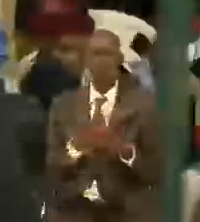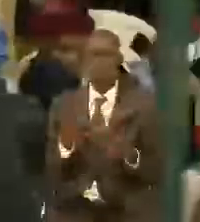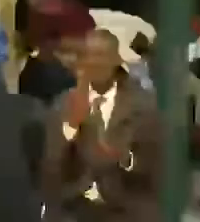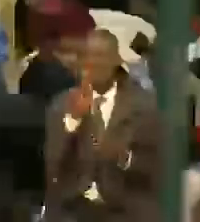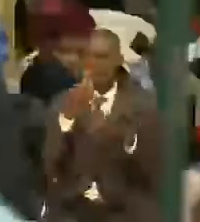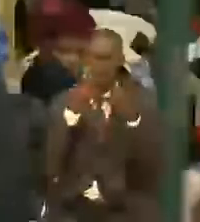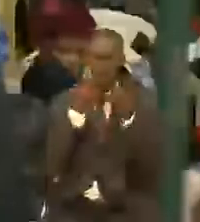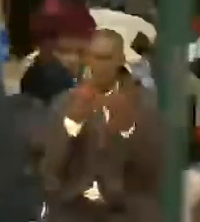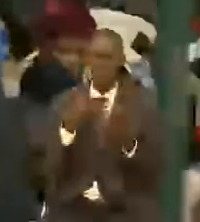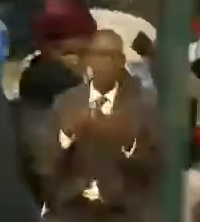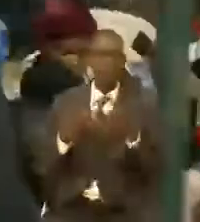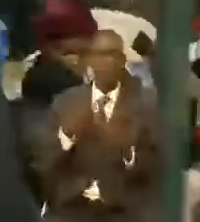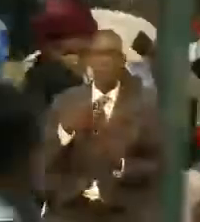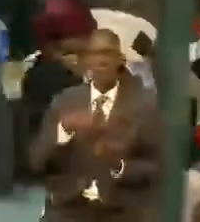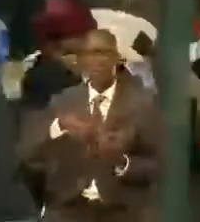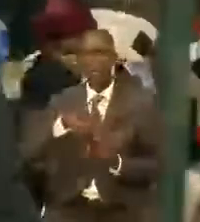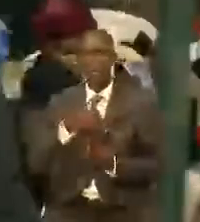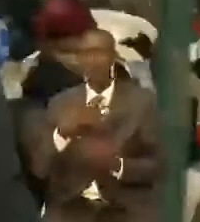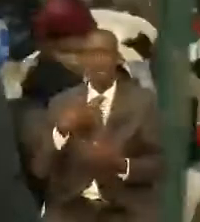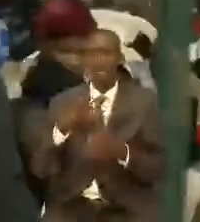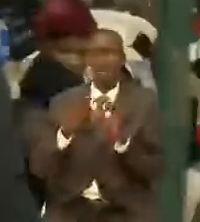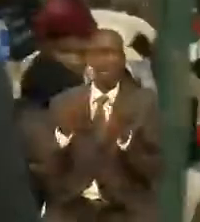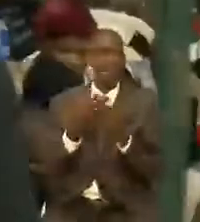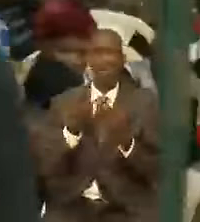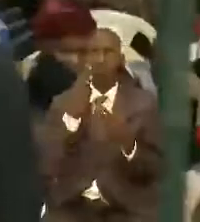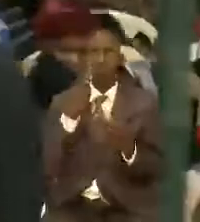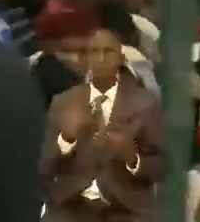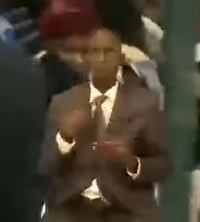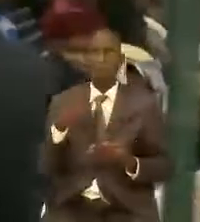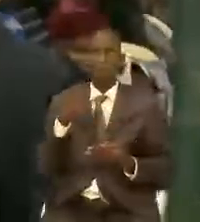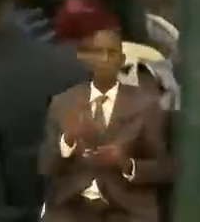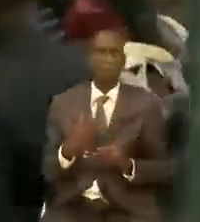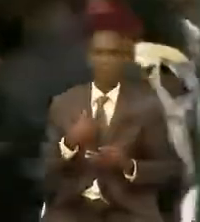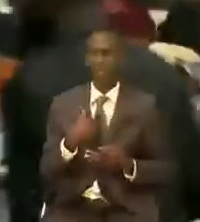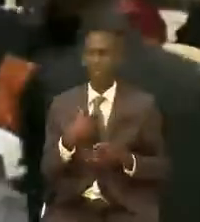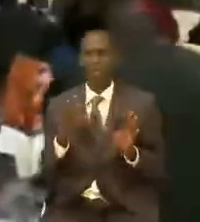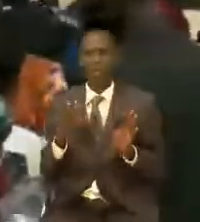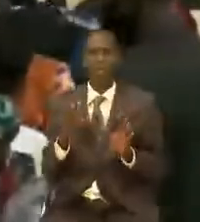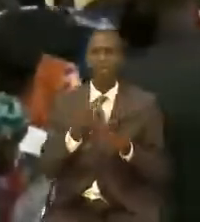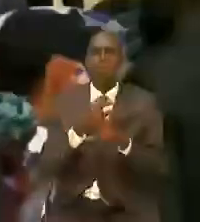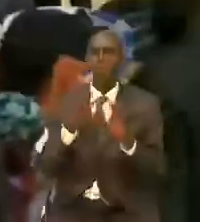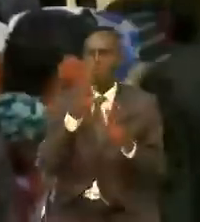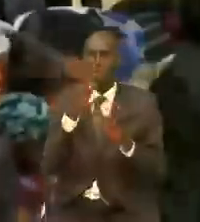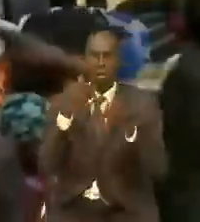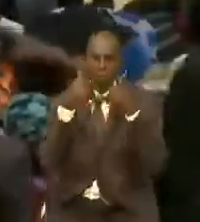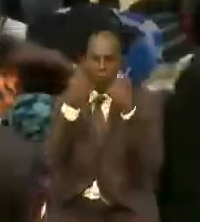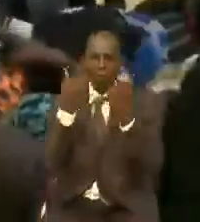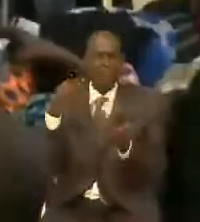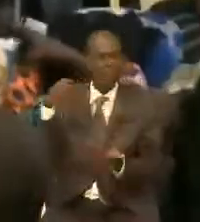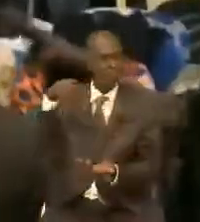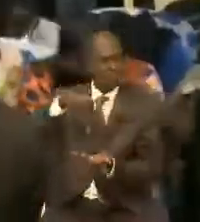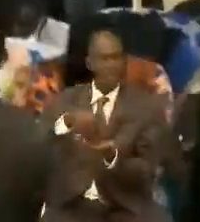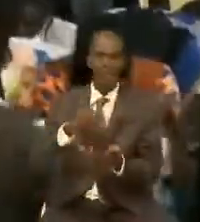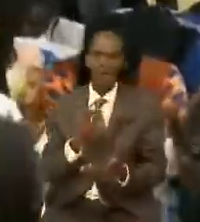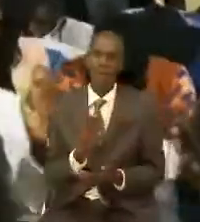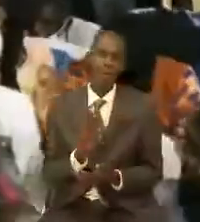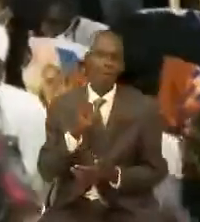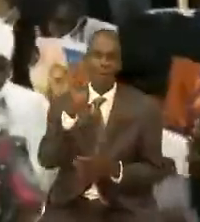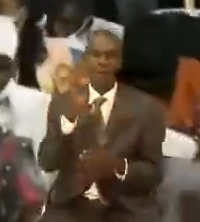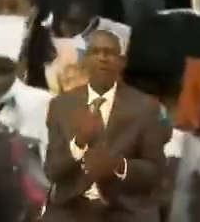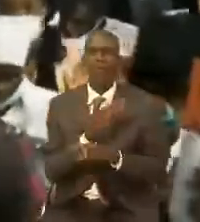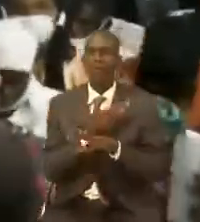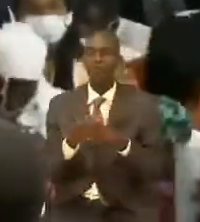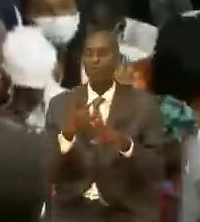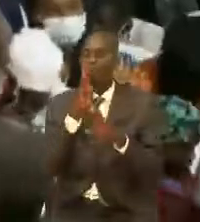come forgiveness has come rise up now redemption has come right up now all your sins of the past the